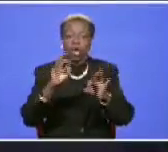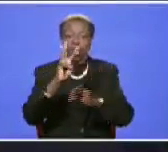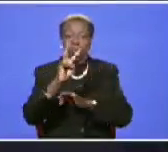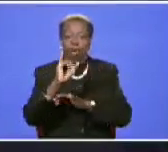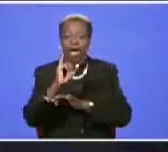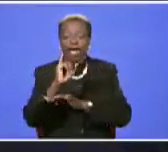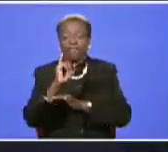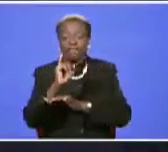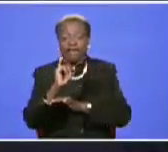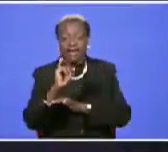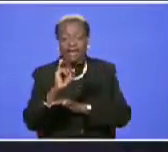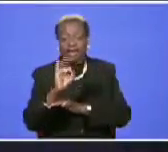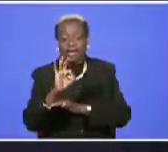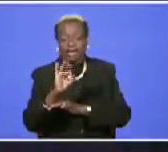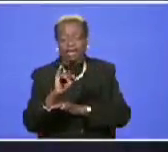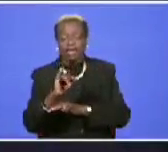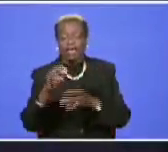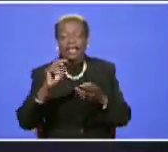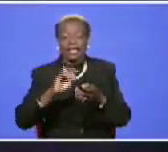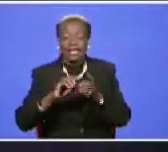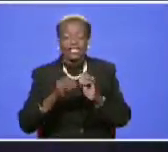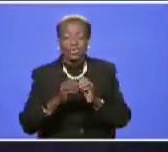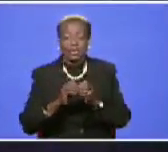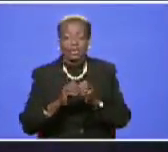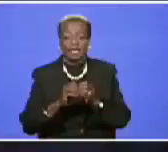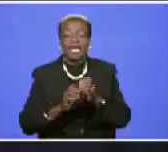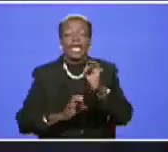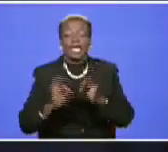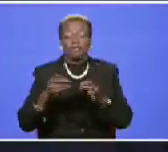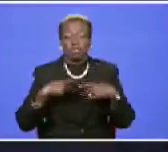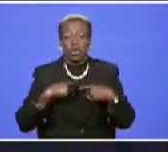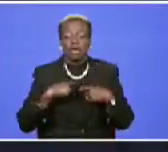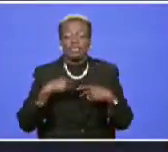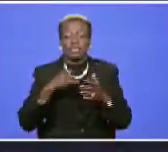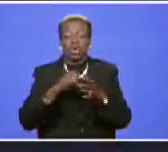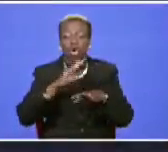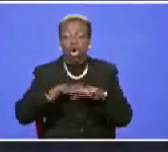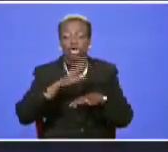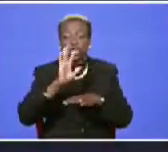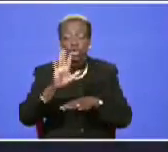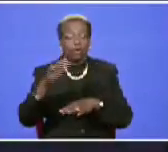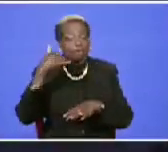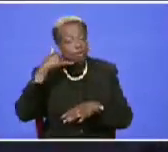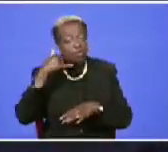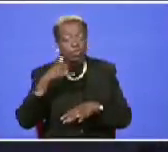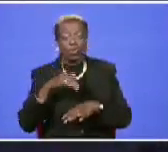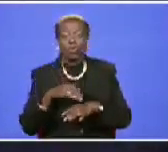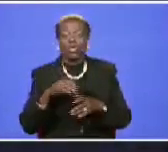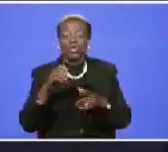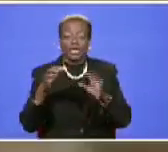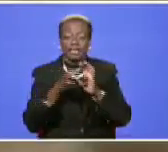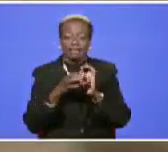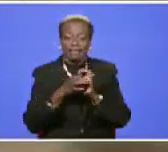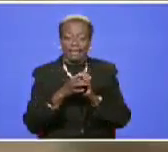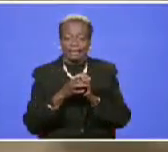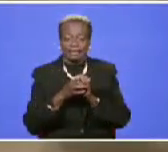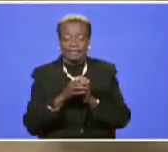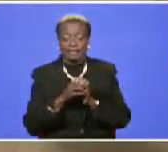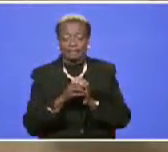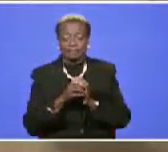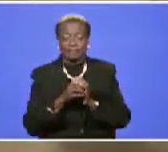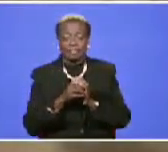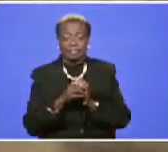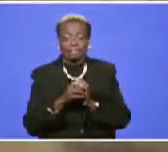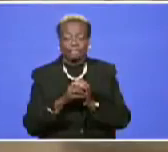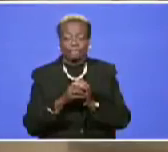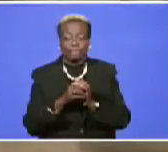and access the $7 payment system that way. Or if you already have data on your phone or Wi-Fi in the office, you can also connect it that way as well. And our